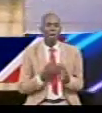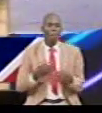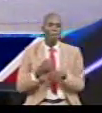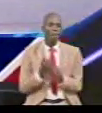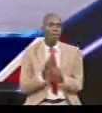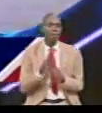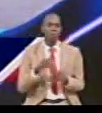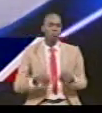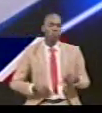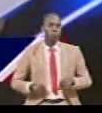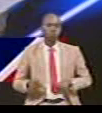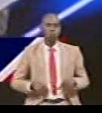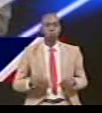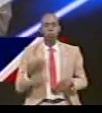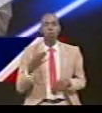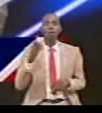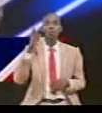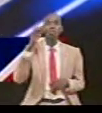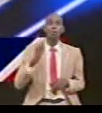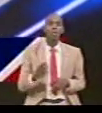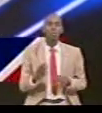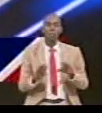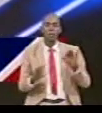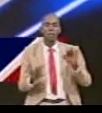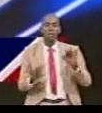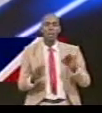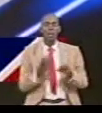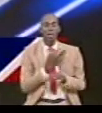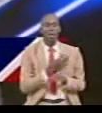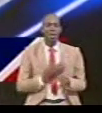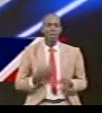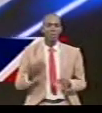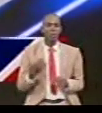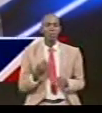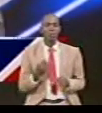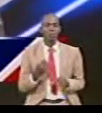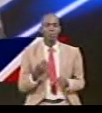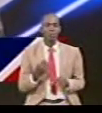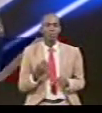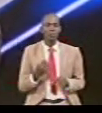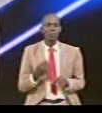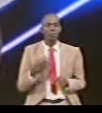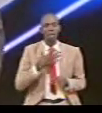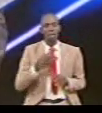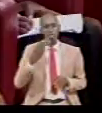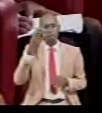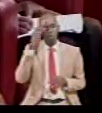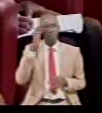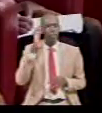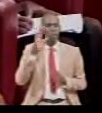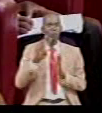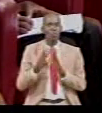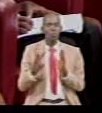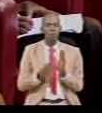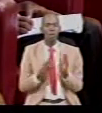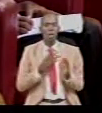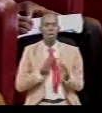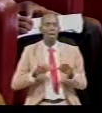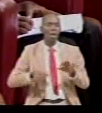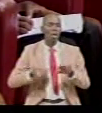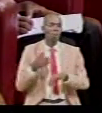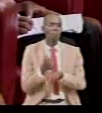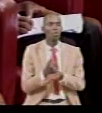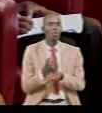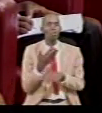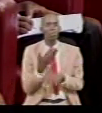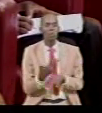Verse 18, and knowest his will, and approvest the things that are more excellent,